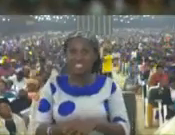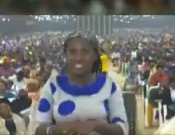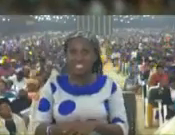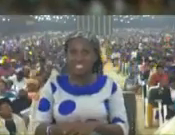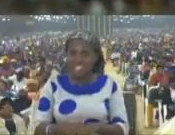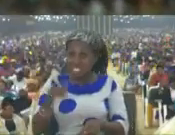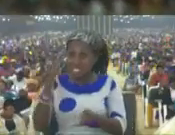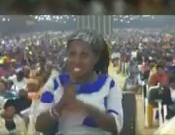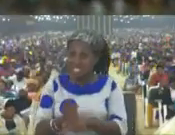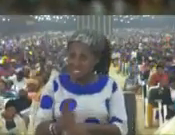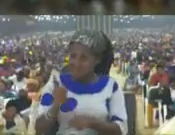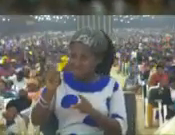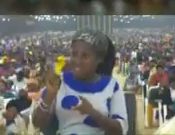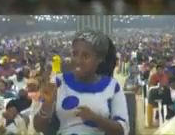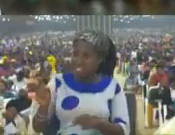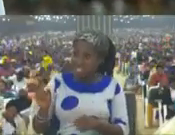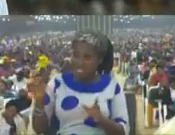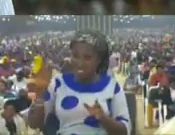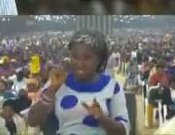encounter.